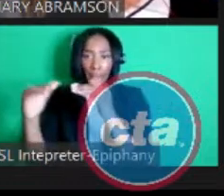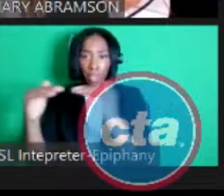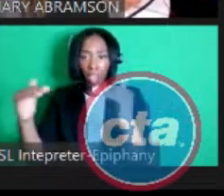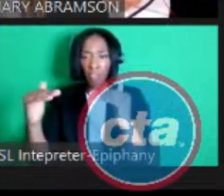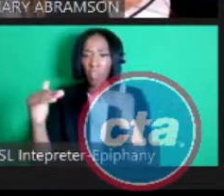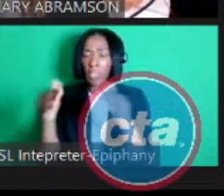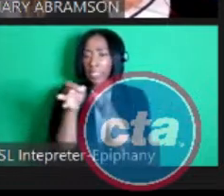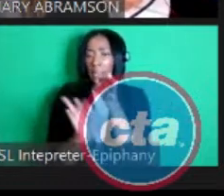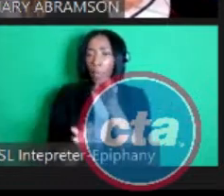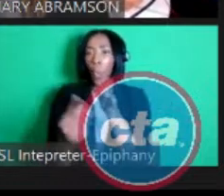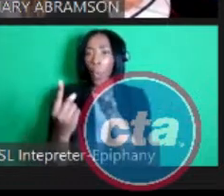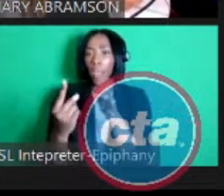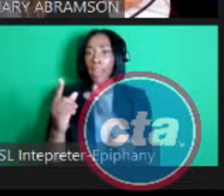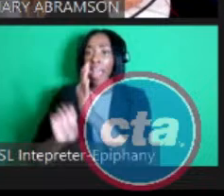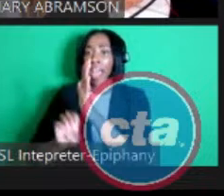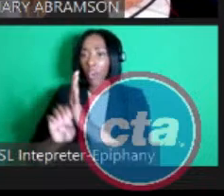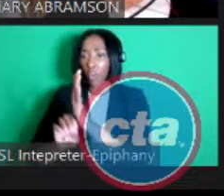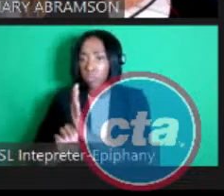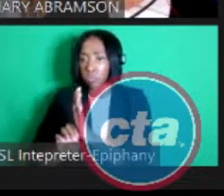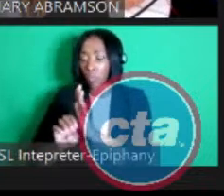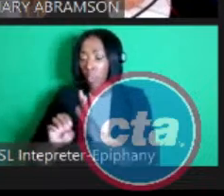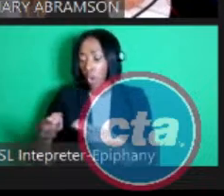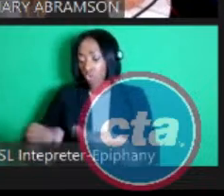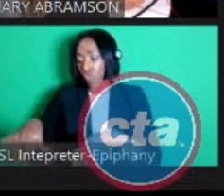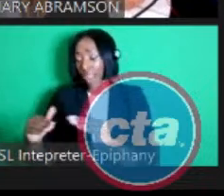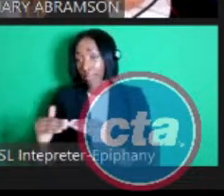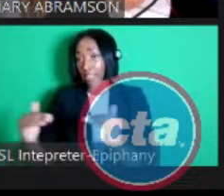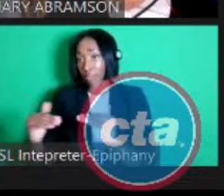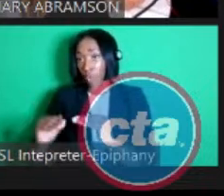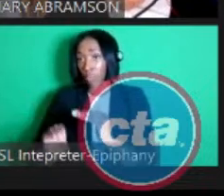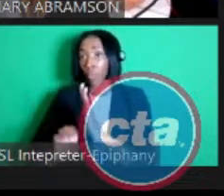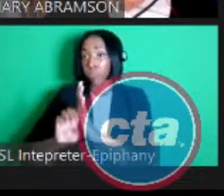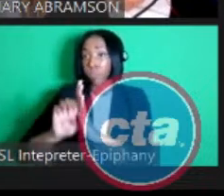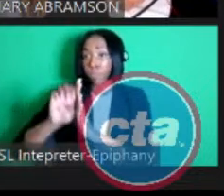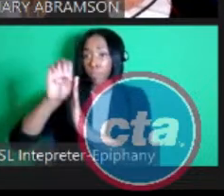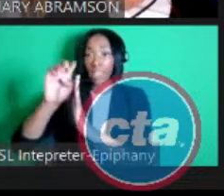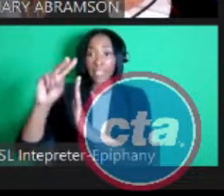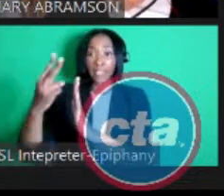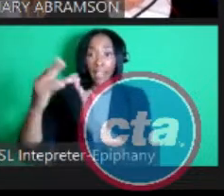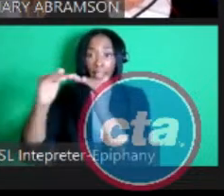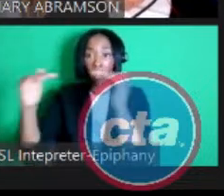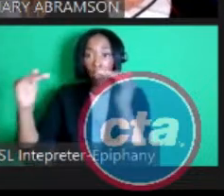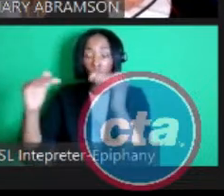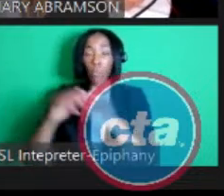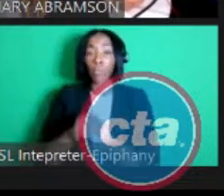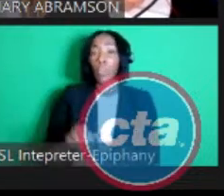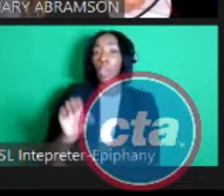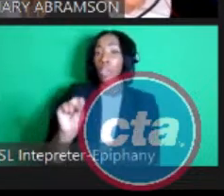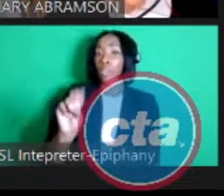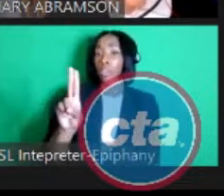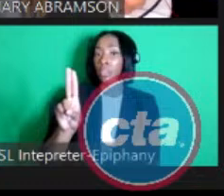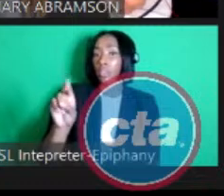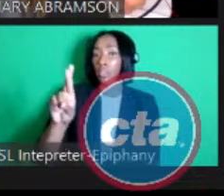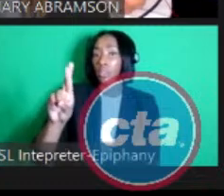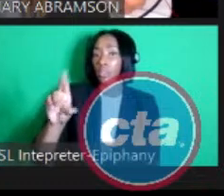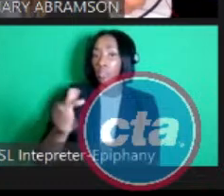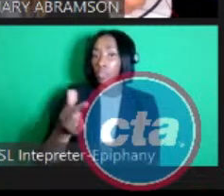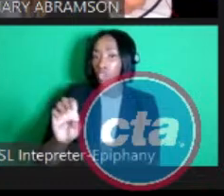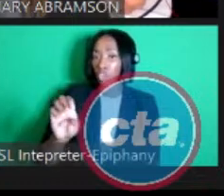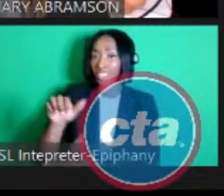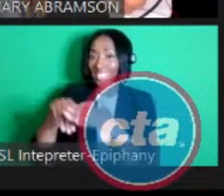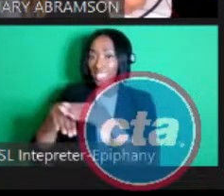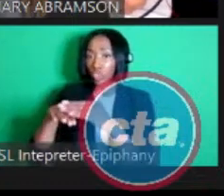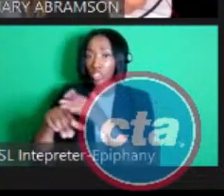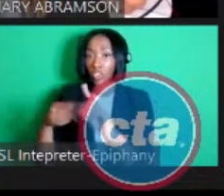one elevator ride up from ground level to second level. And that's about it. The surge entrance, which comes from the north,